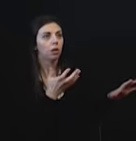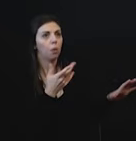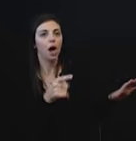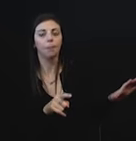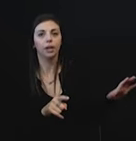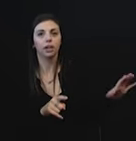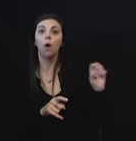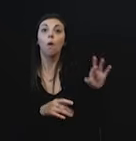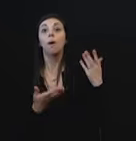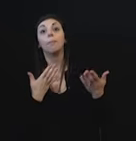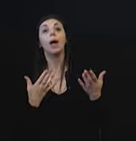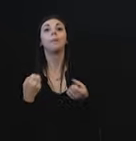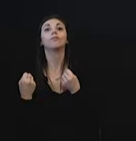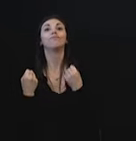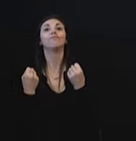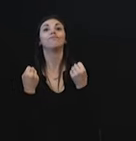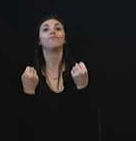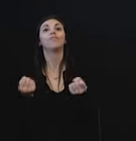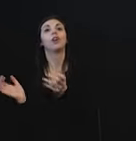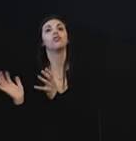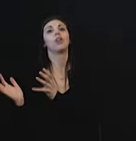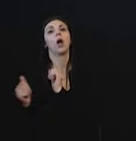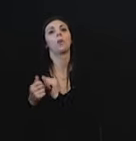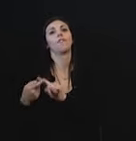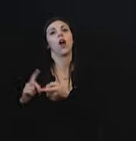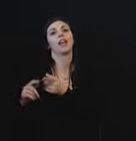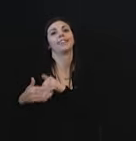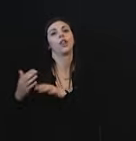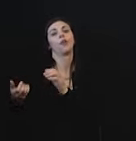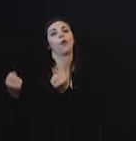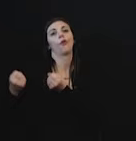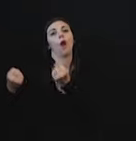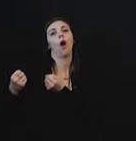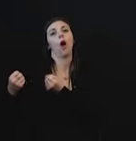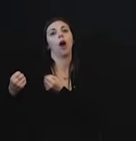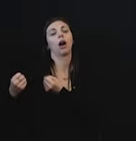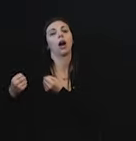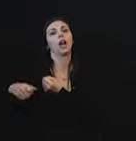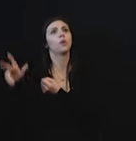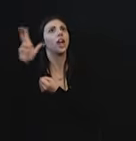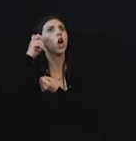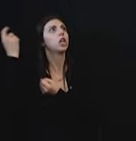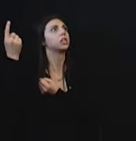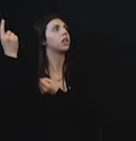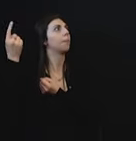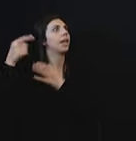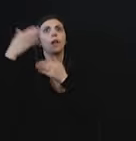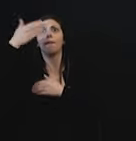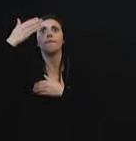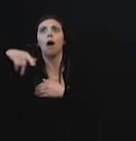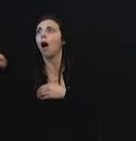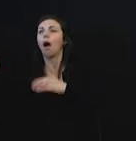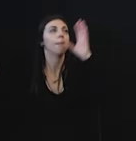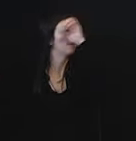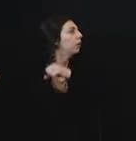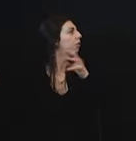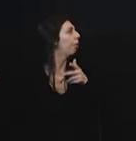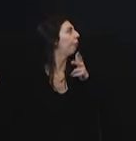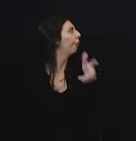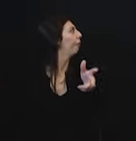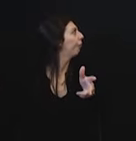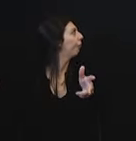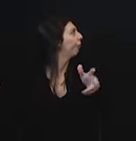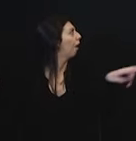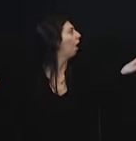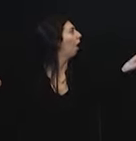talking to friends in the car, and then you hear something in the front as you drove by it, and you said, "What happened?" And people are like, "You